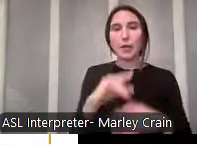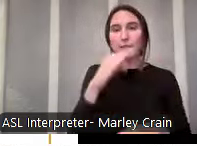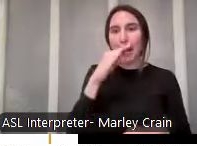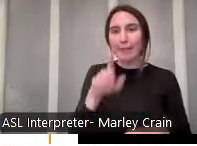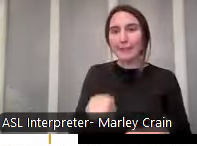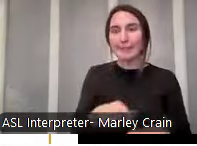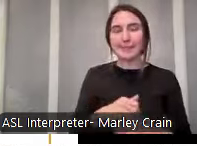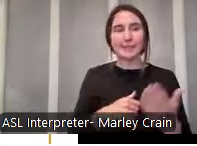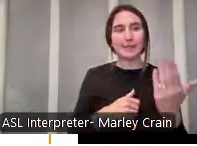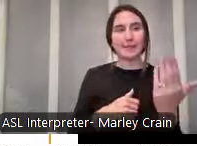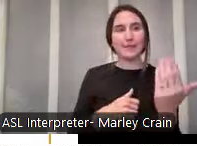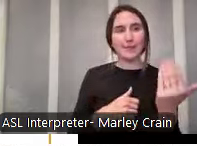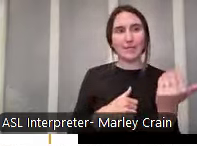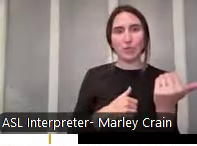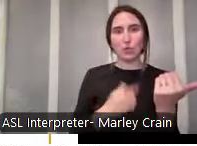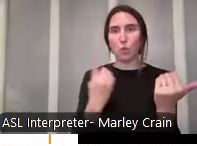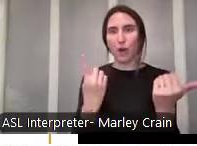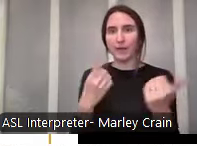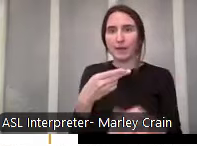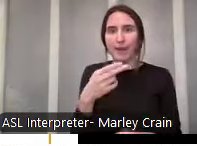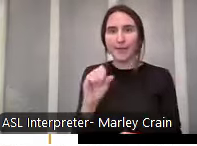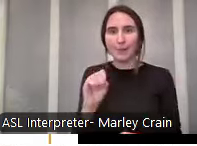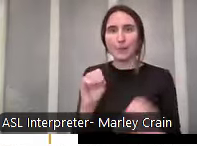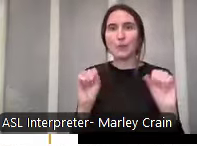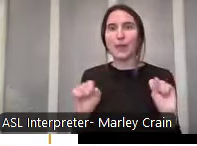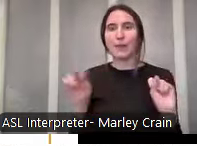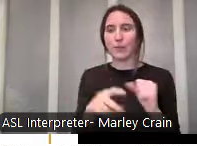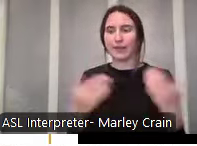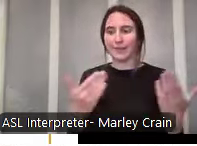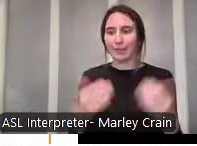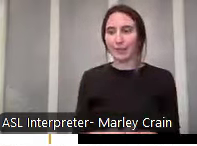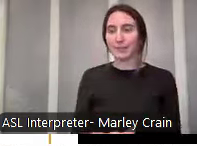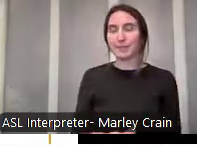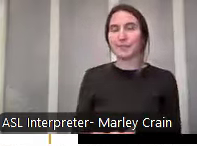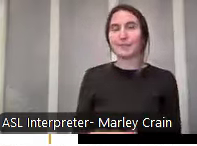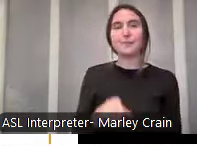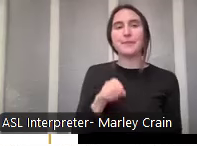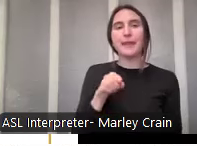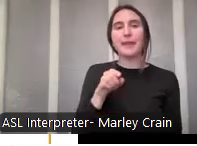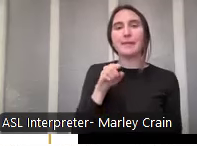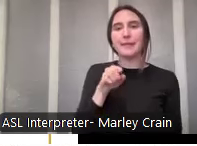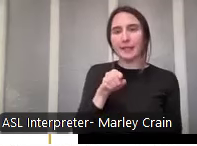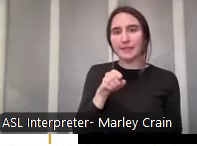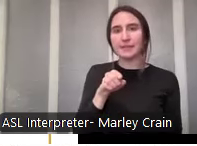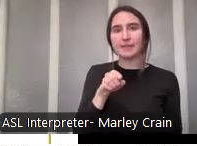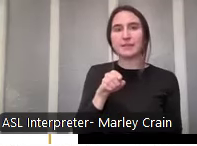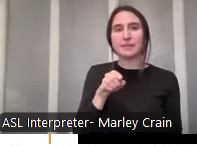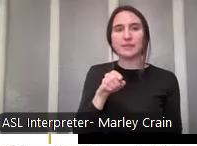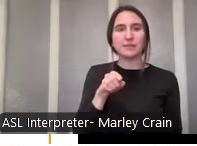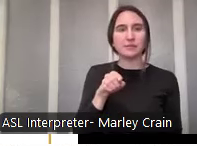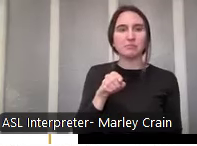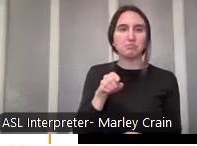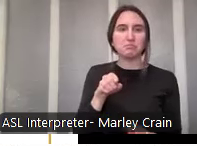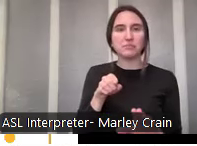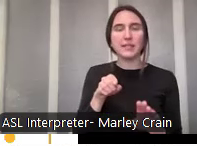be a place to look. This is typically, at this point in time, it's what happened last year, but it's a good starting place to see.